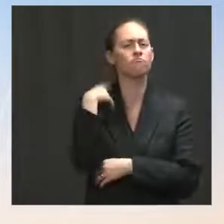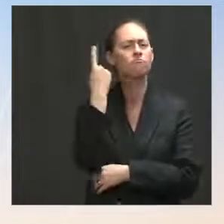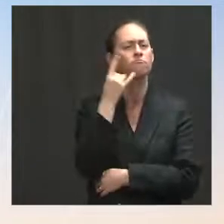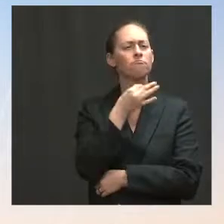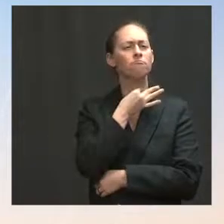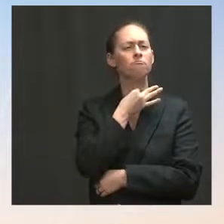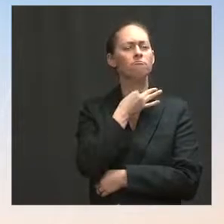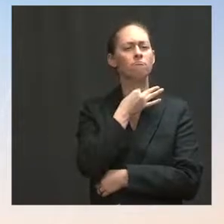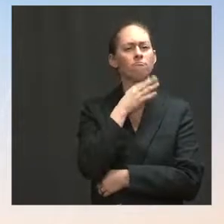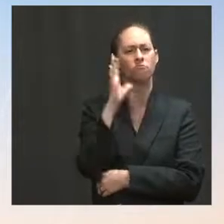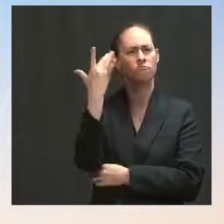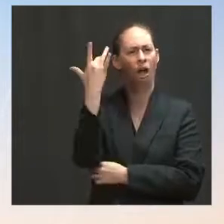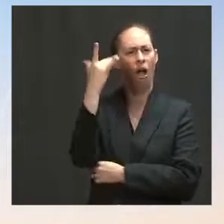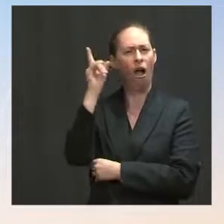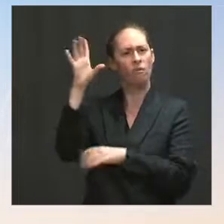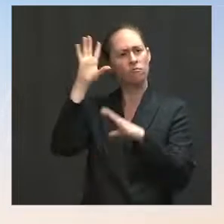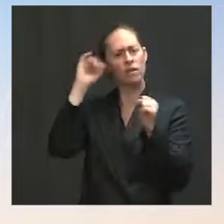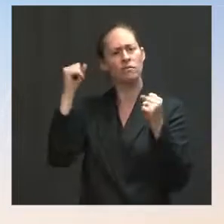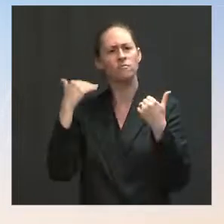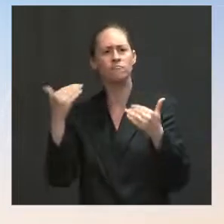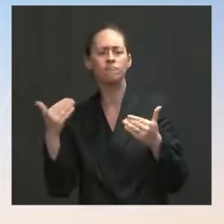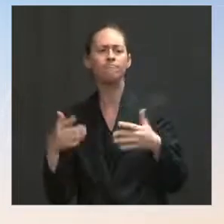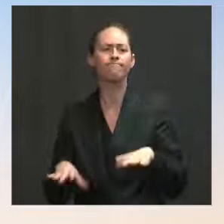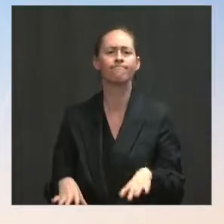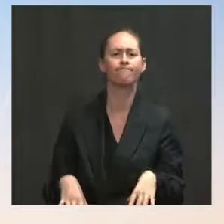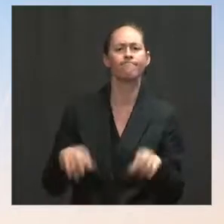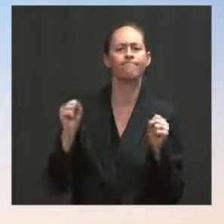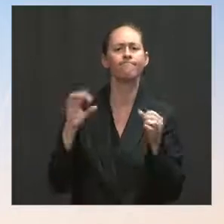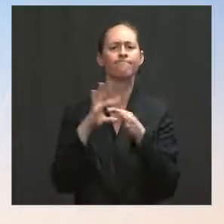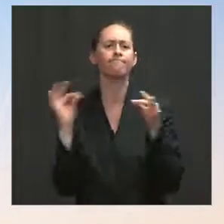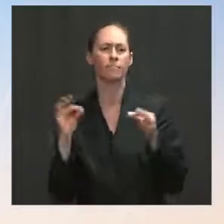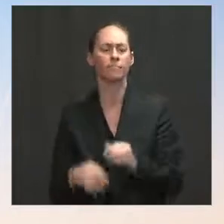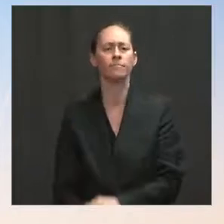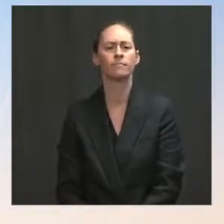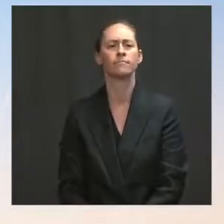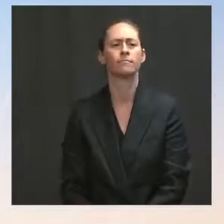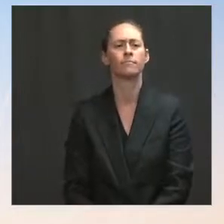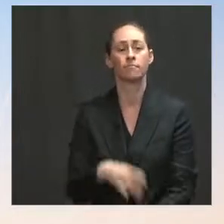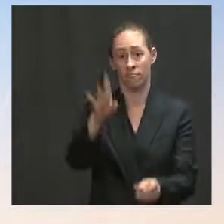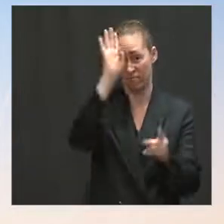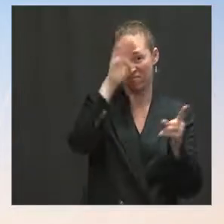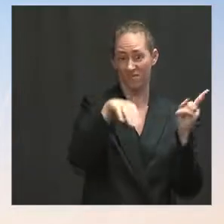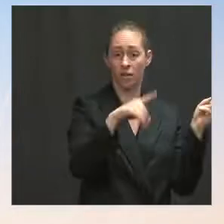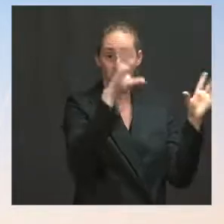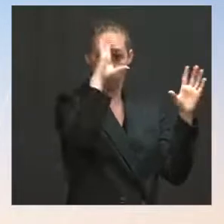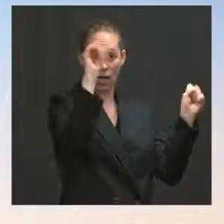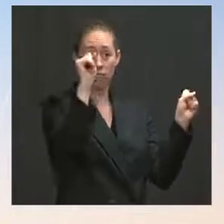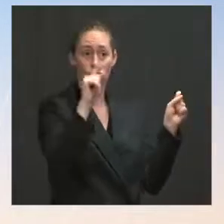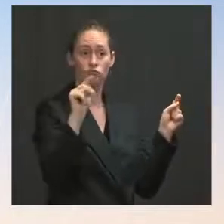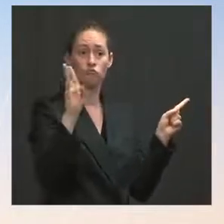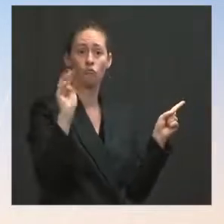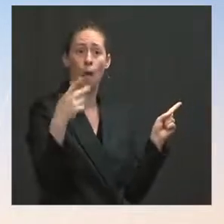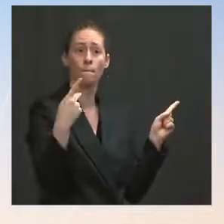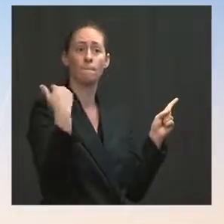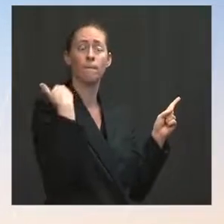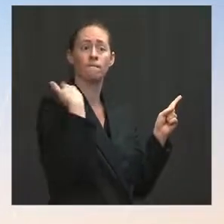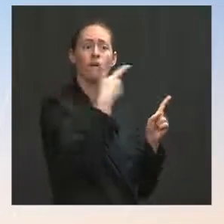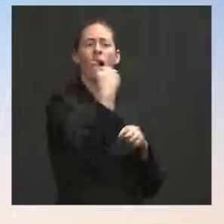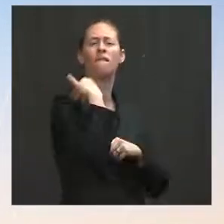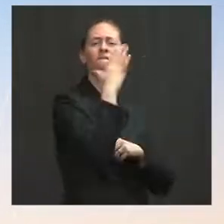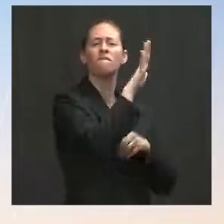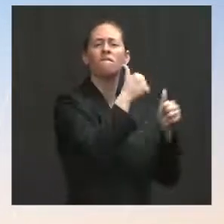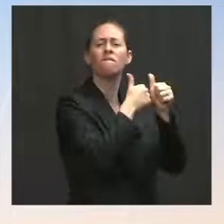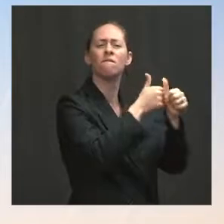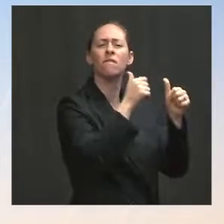undo some of the things that his predecessor, Donald Trump, did to overturn the overtures made by President Obama? And then secondly, we heard there's obviously a great